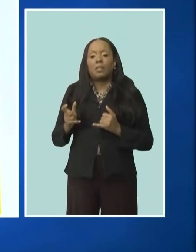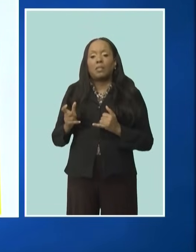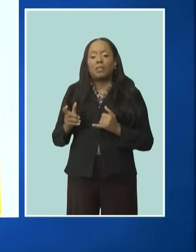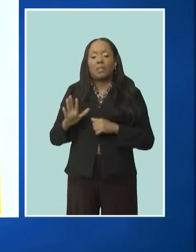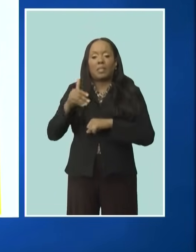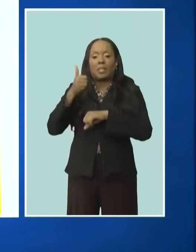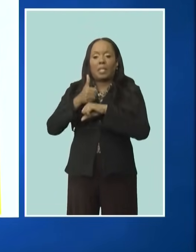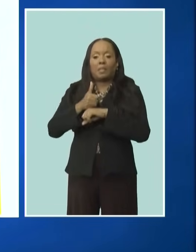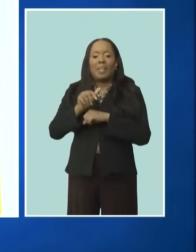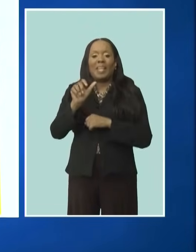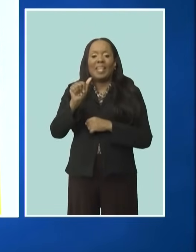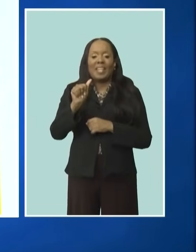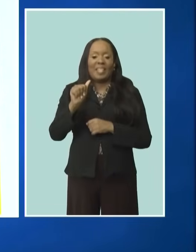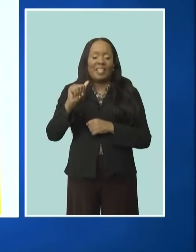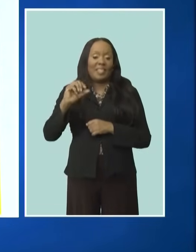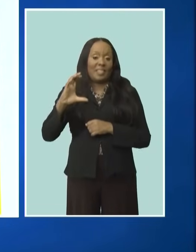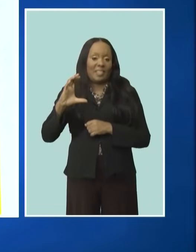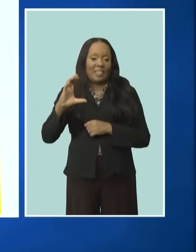ACs